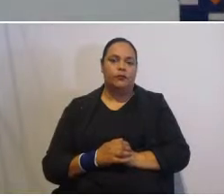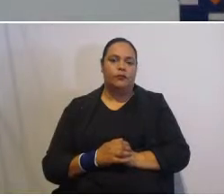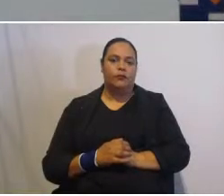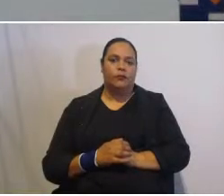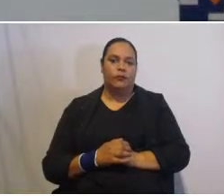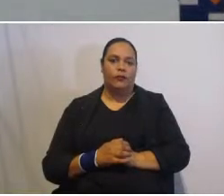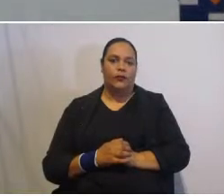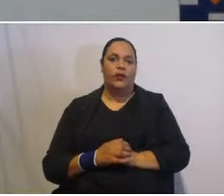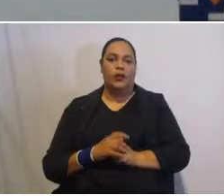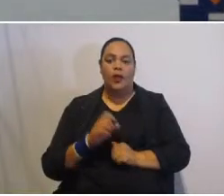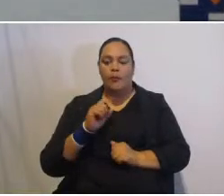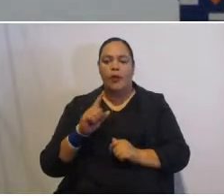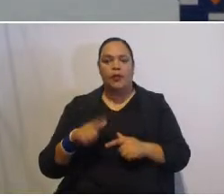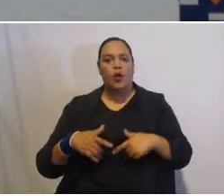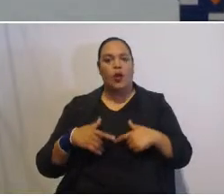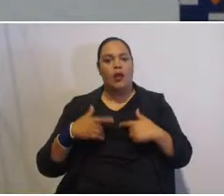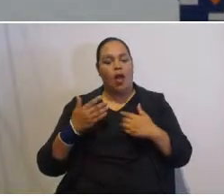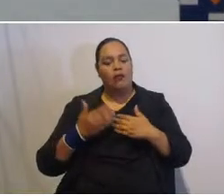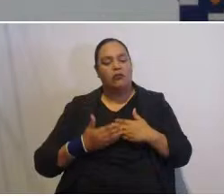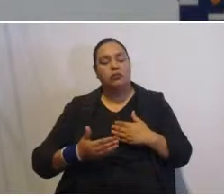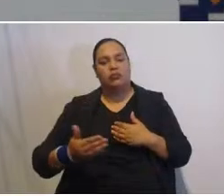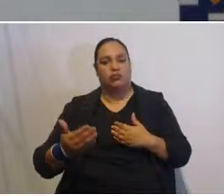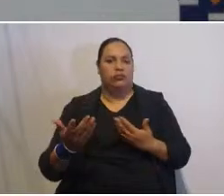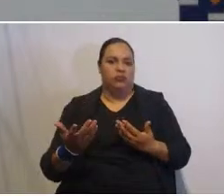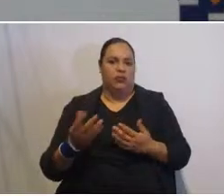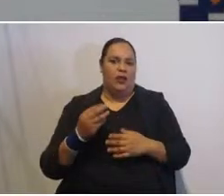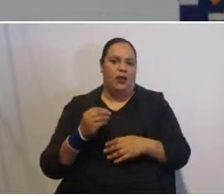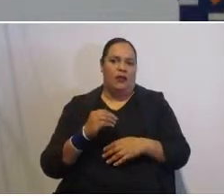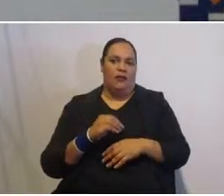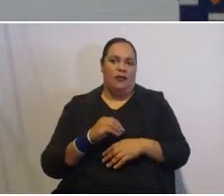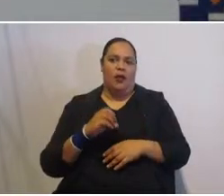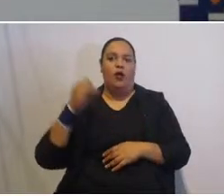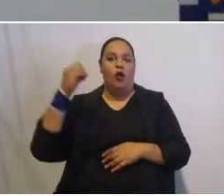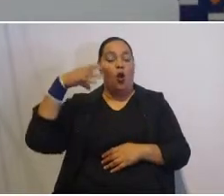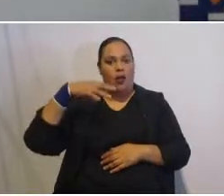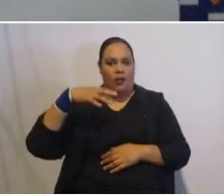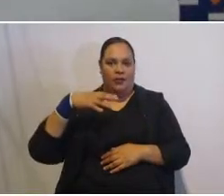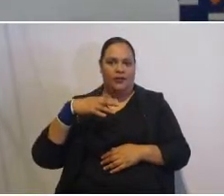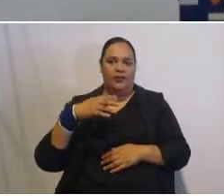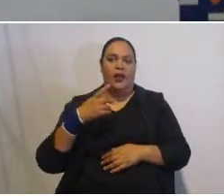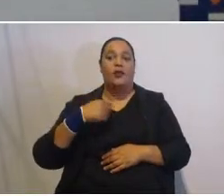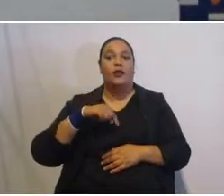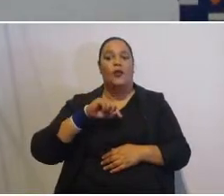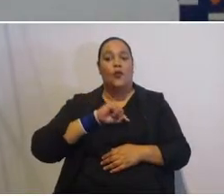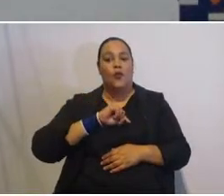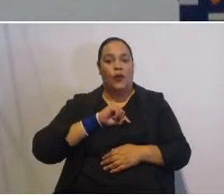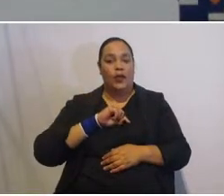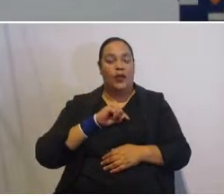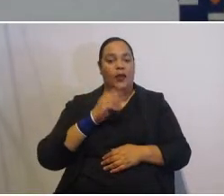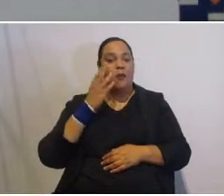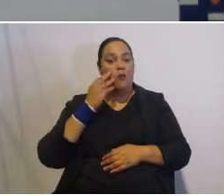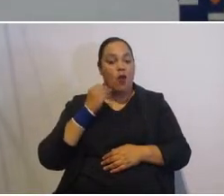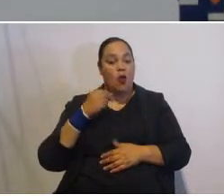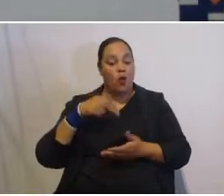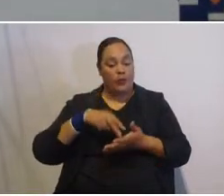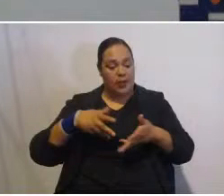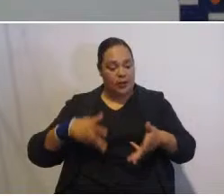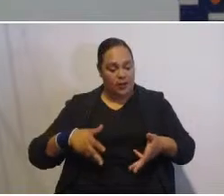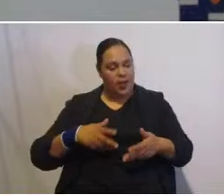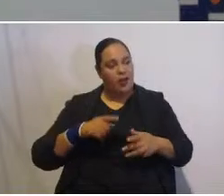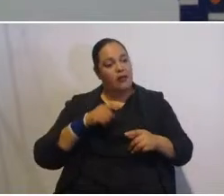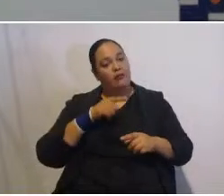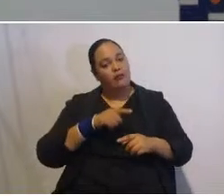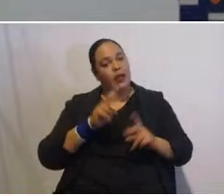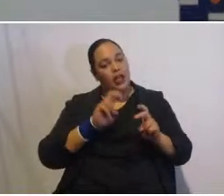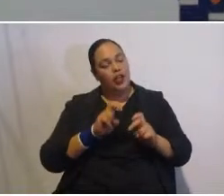And keeping the light on. As grannies, we are stepping up to hold ESCOM accountable. We